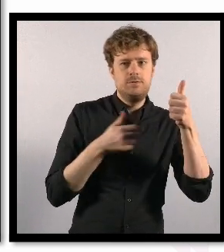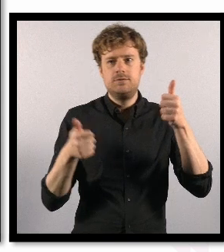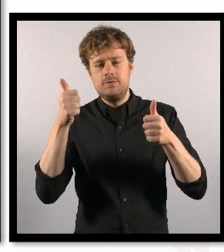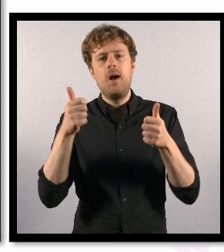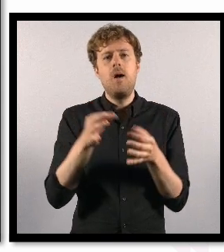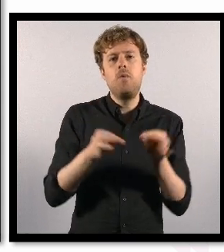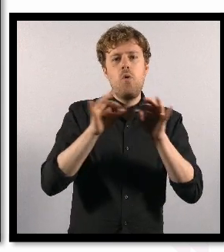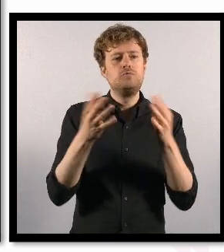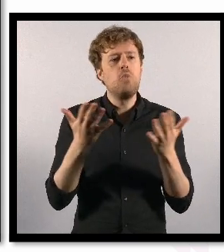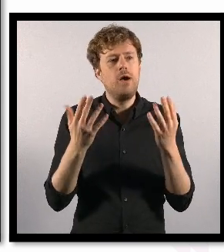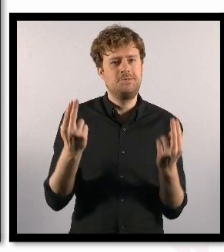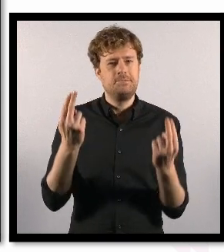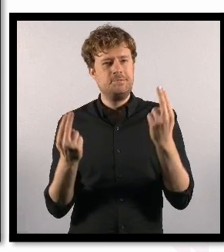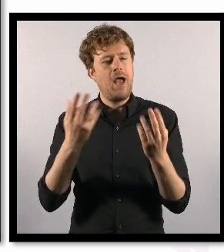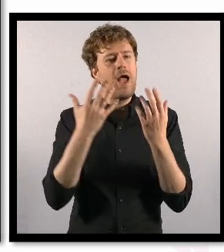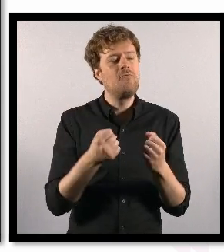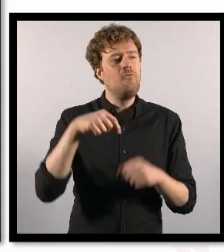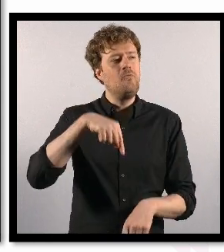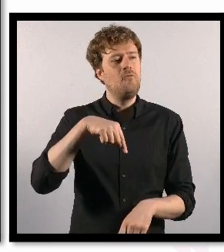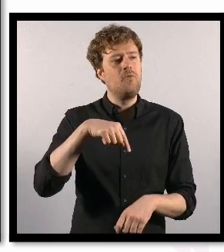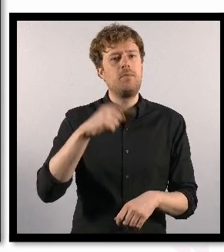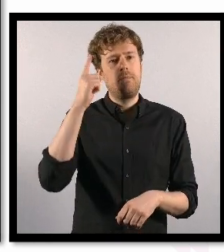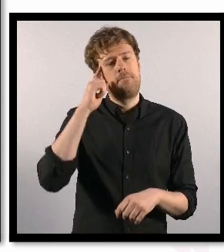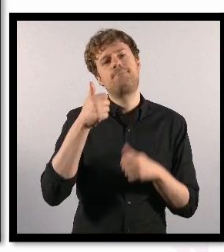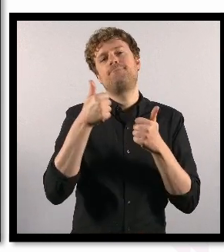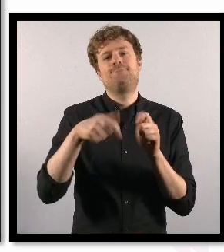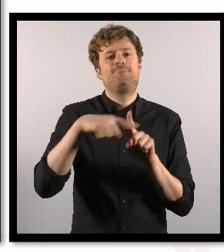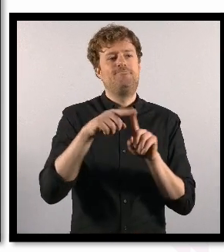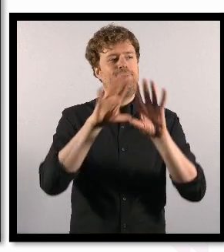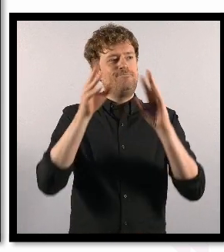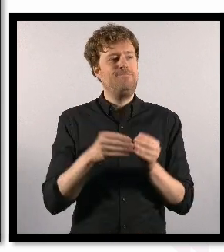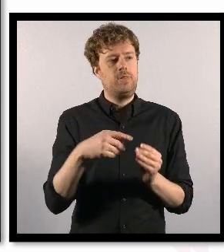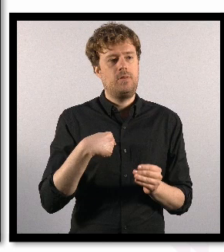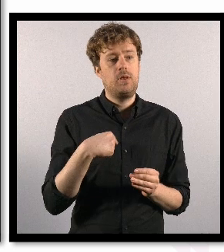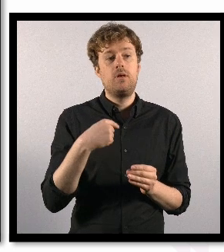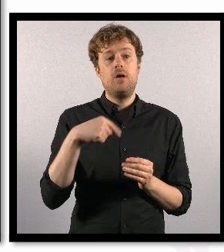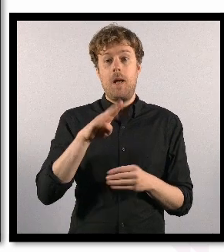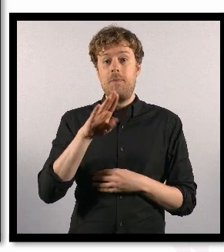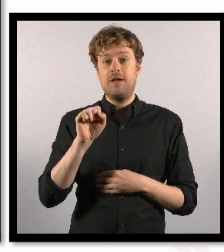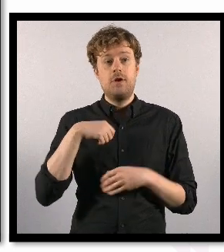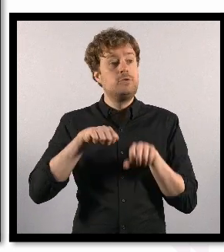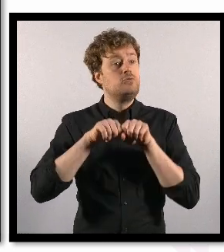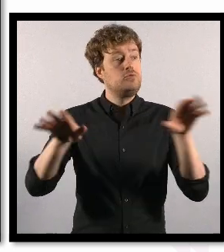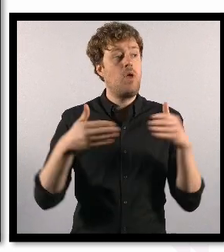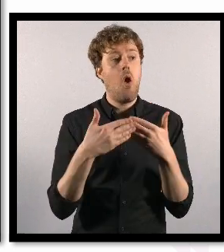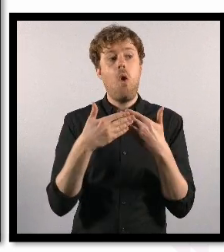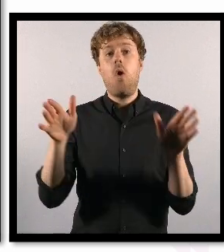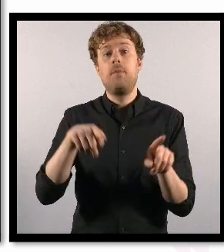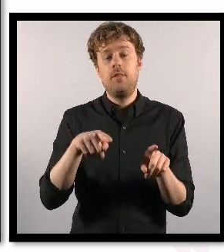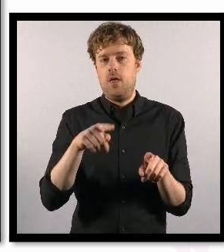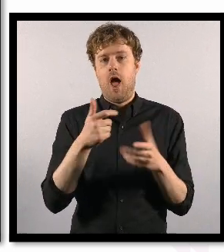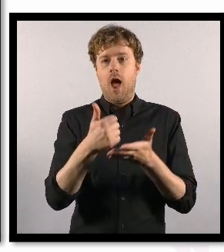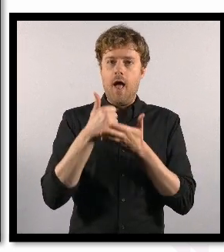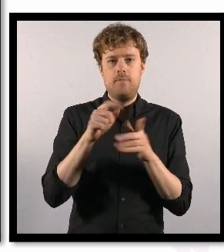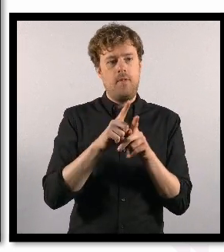thin framework for building an IDP to a better Backstage than we could have built on our own.